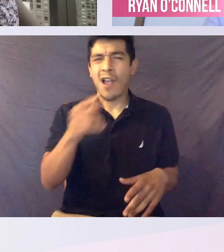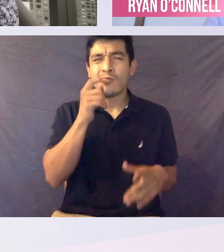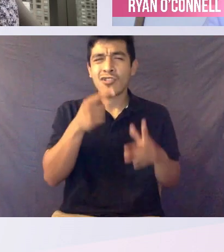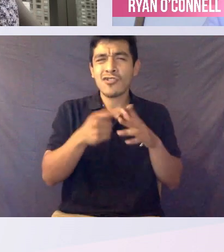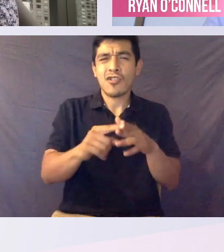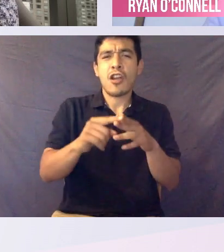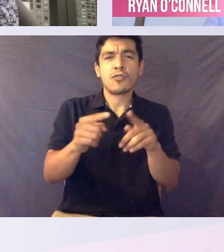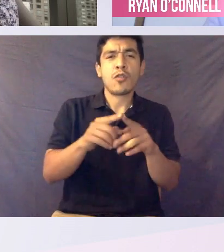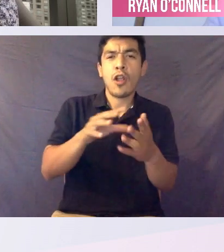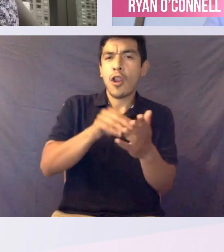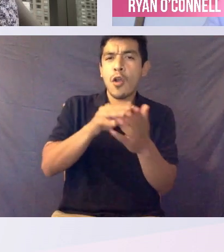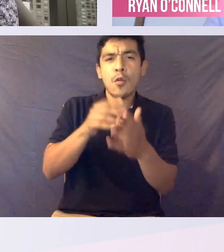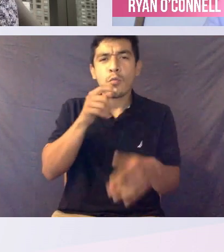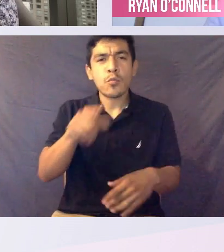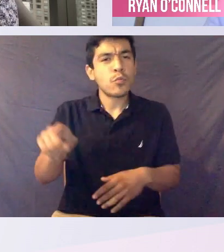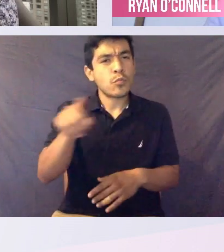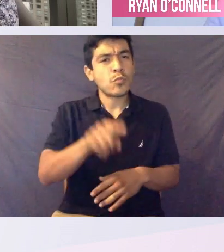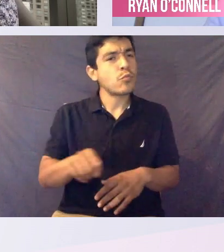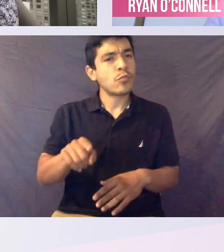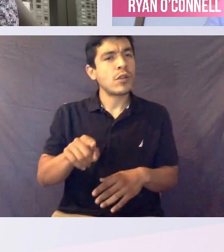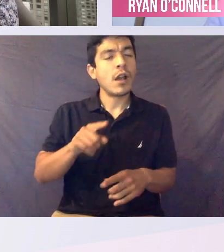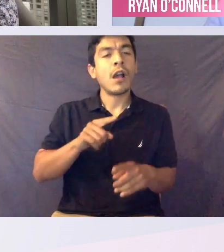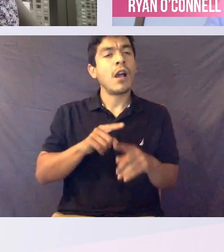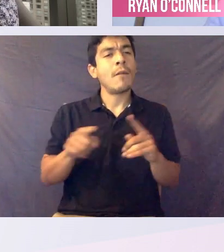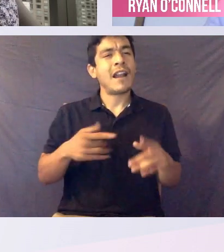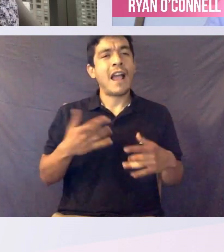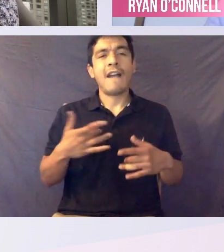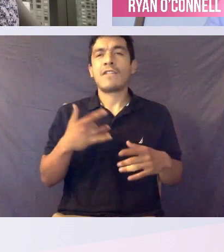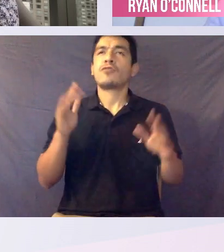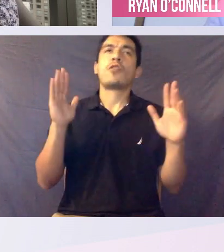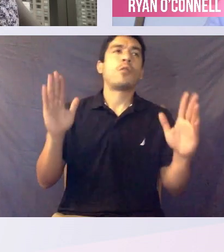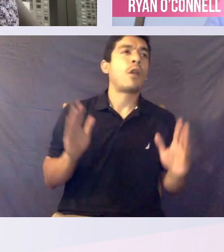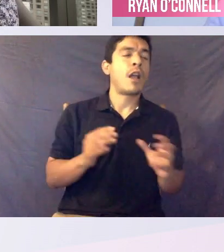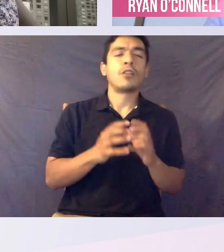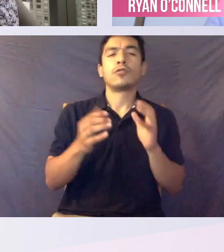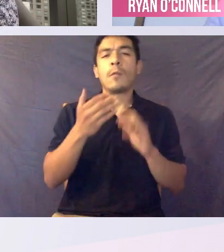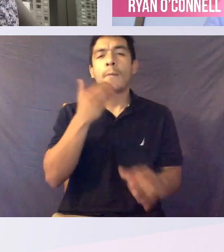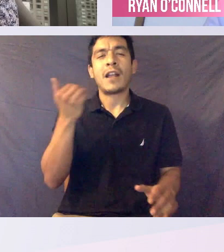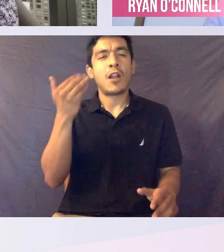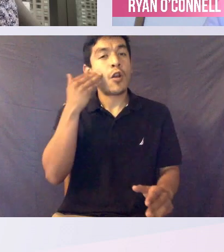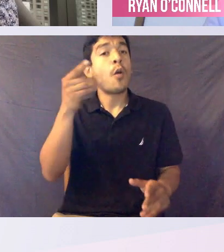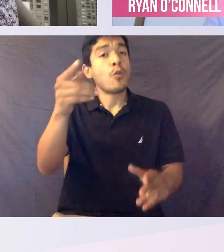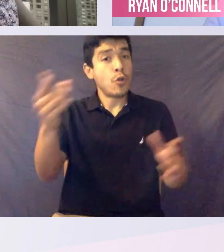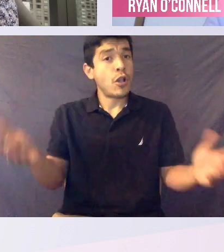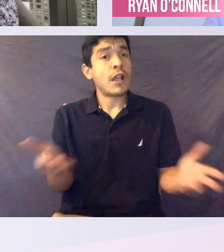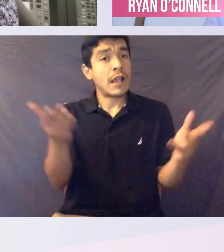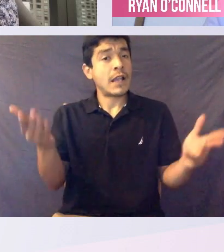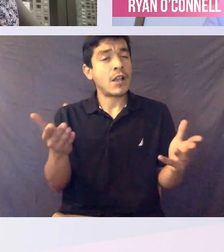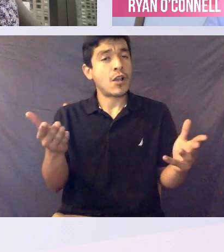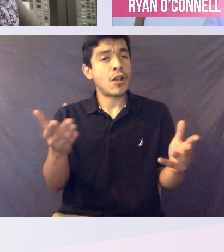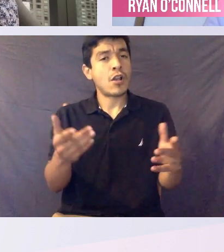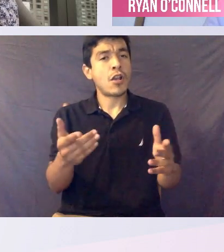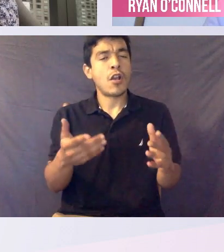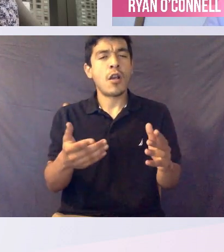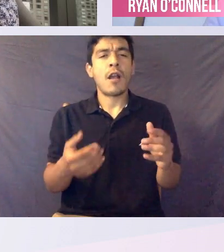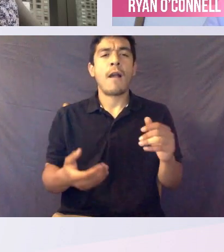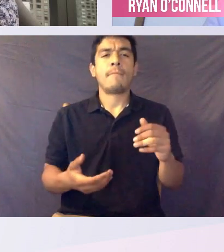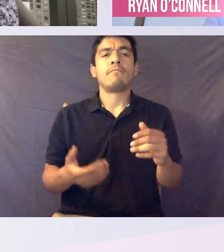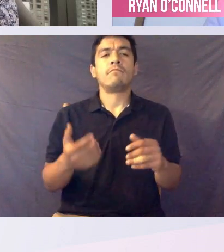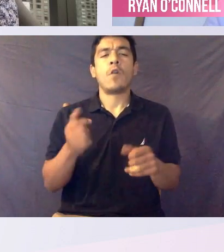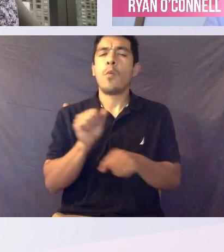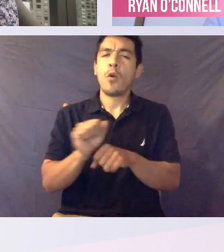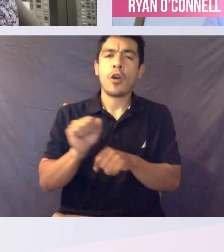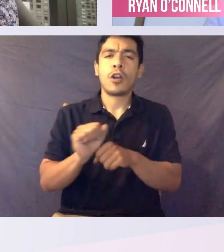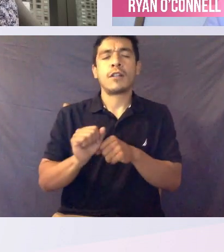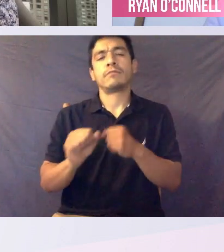feel so great and so much better knowing that you're out in the world doing this work. I want to start actually by